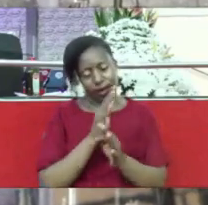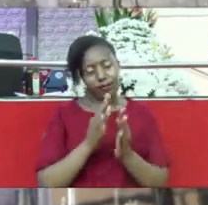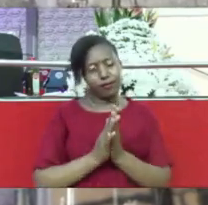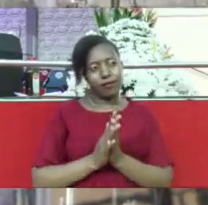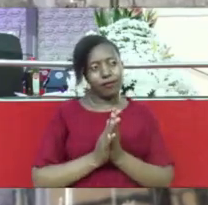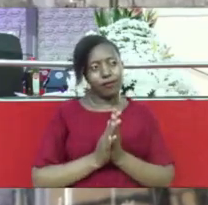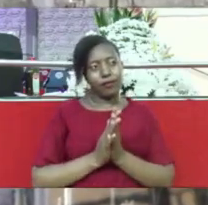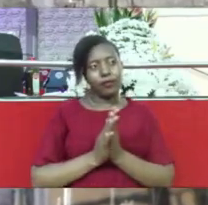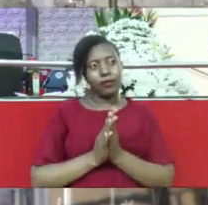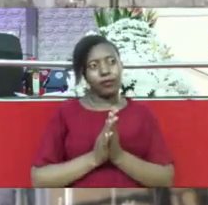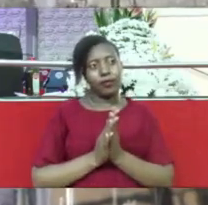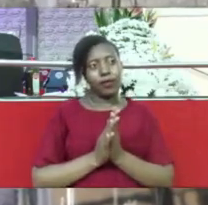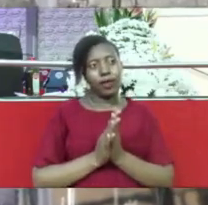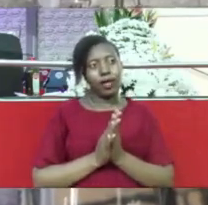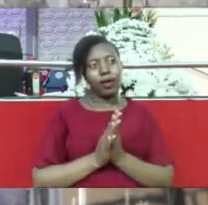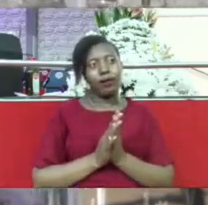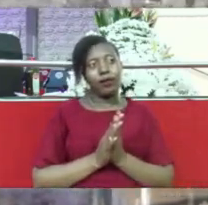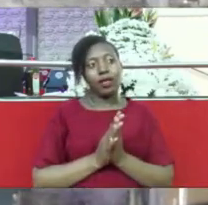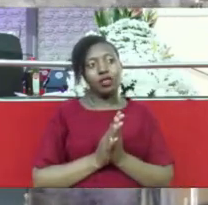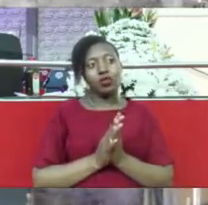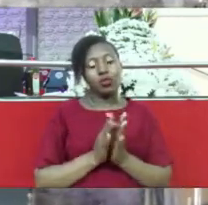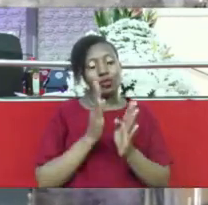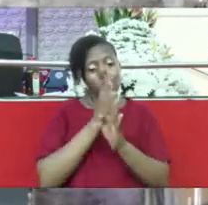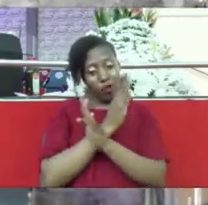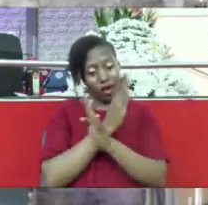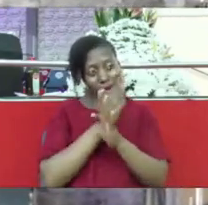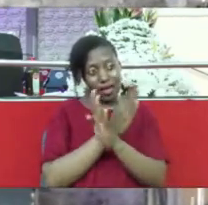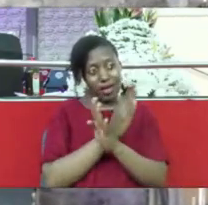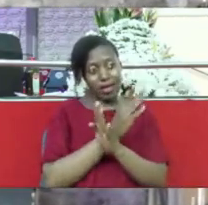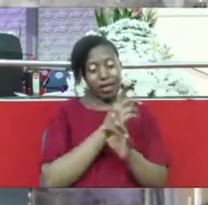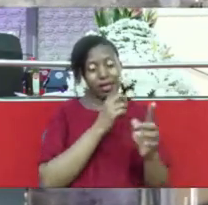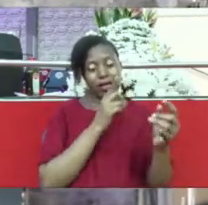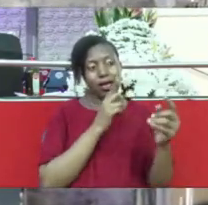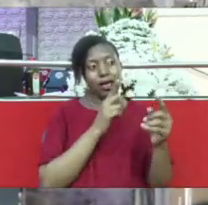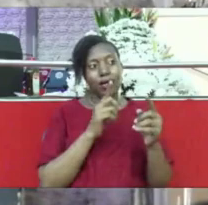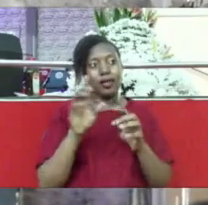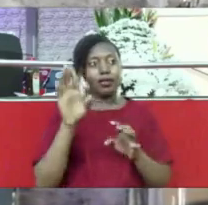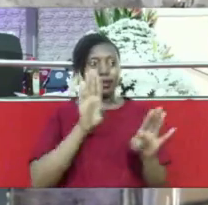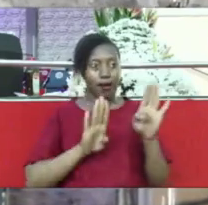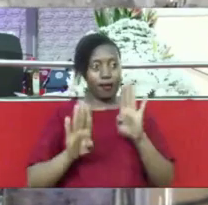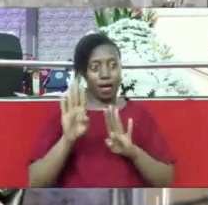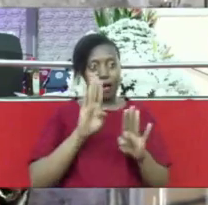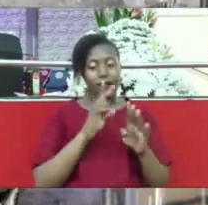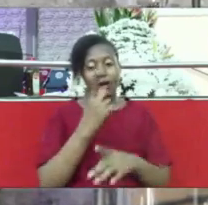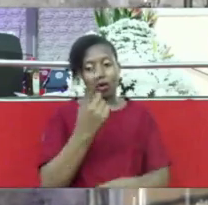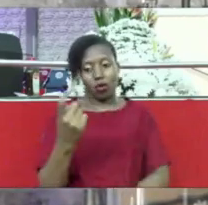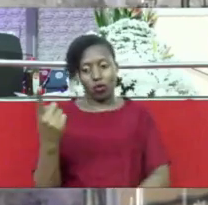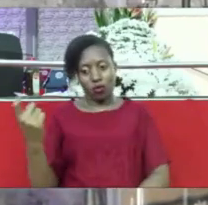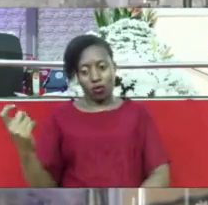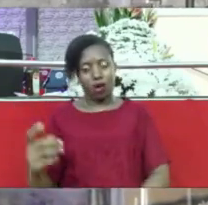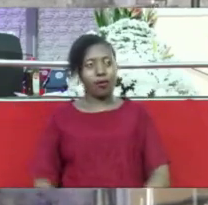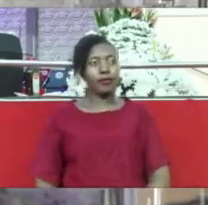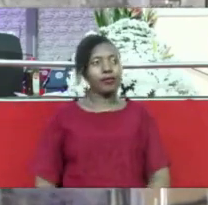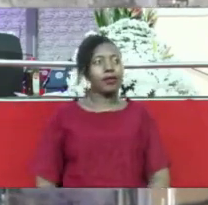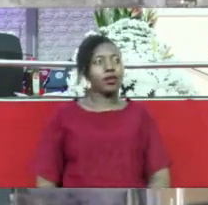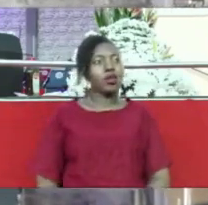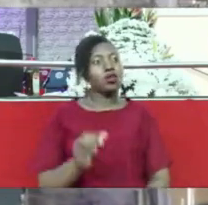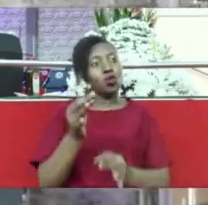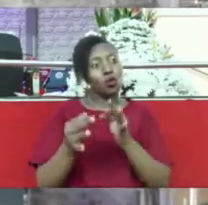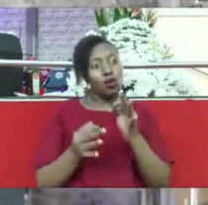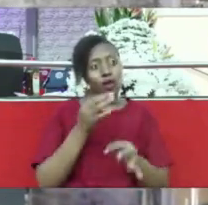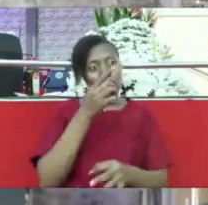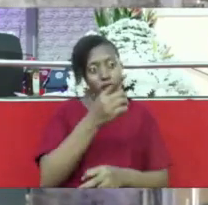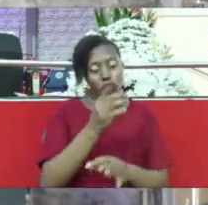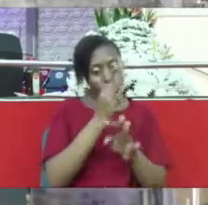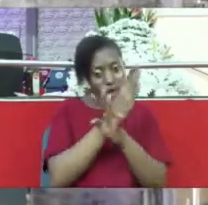Unajificha. This is the feature of a worm. Hiyo ni hulka ya So if you are hiding and I call you worm, ni unapojificha na nikuite wewe